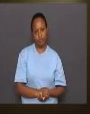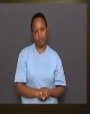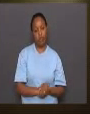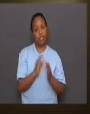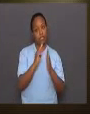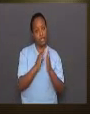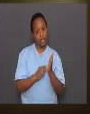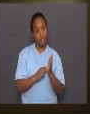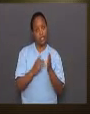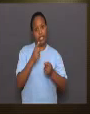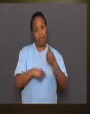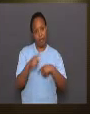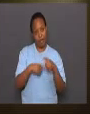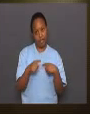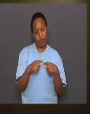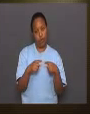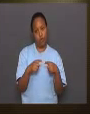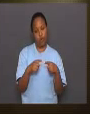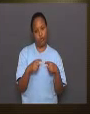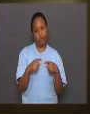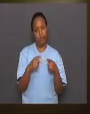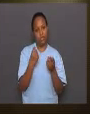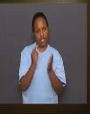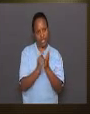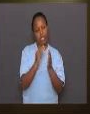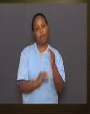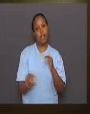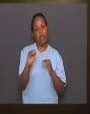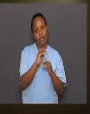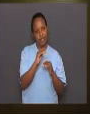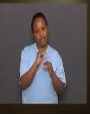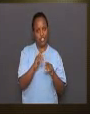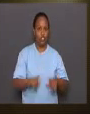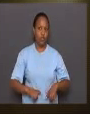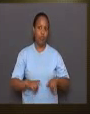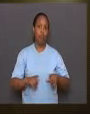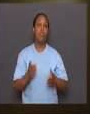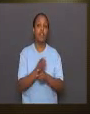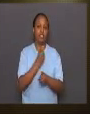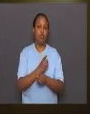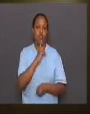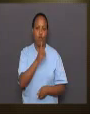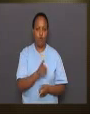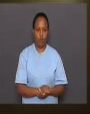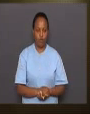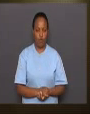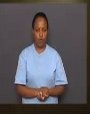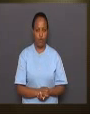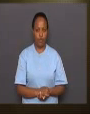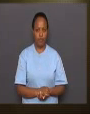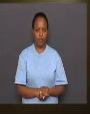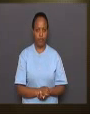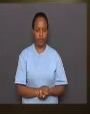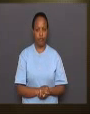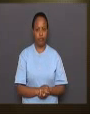Order arises from the restrictions that rule of law creates. People